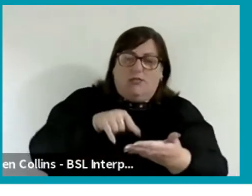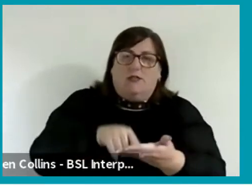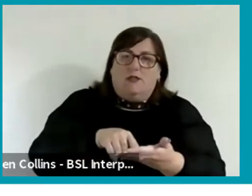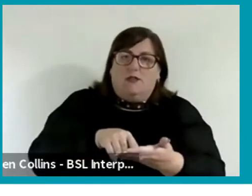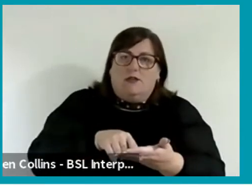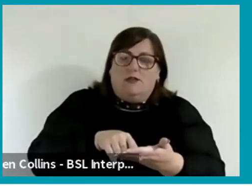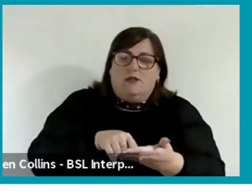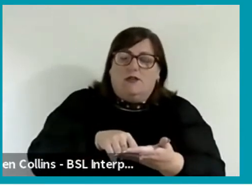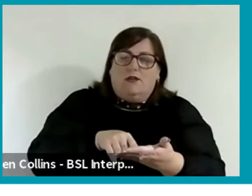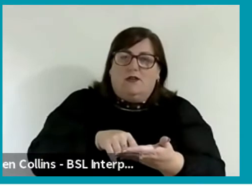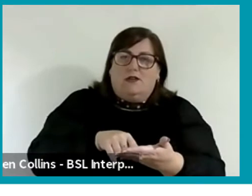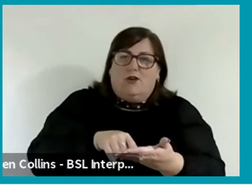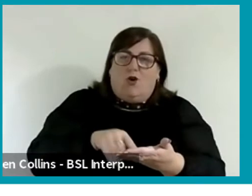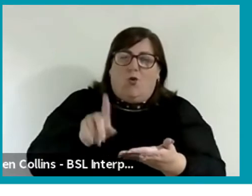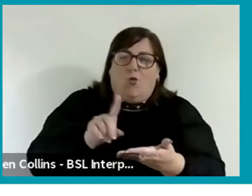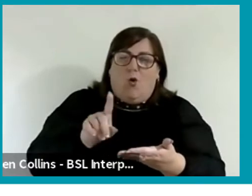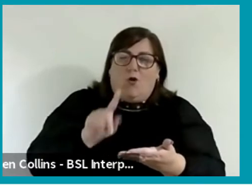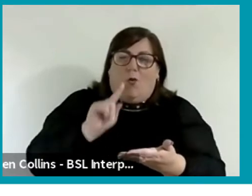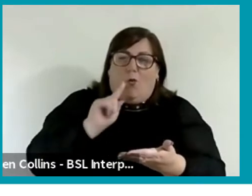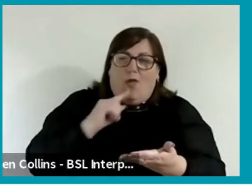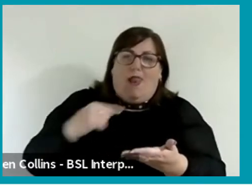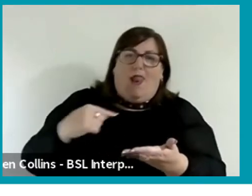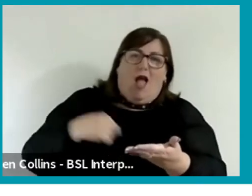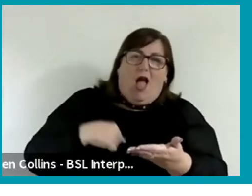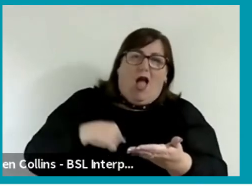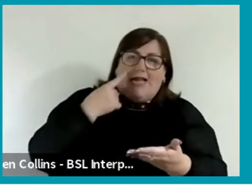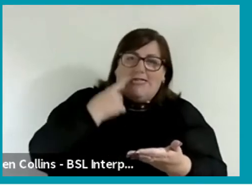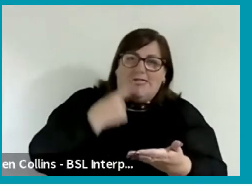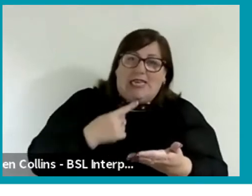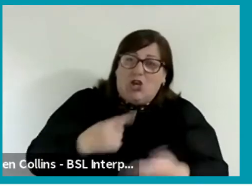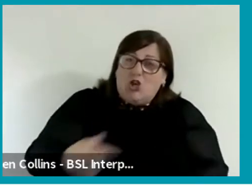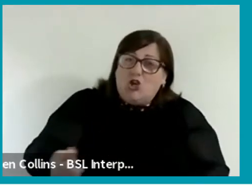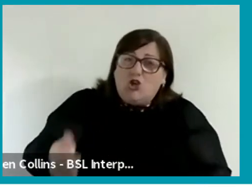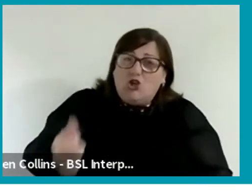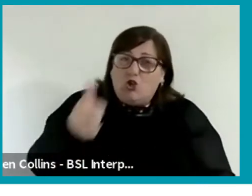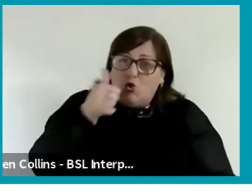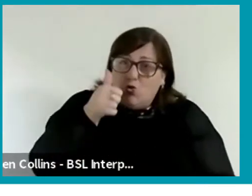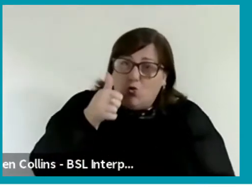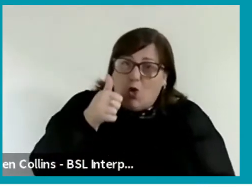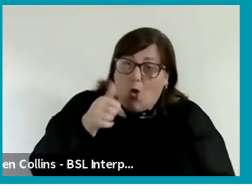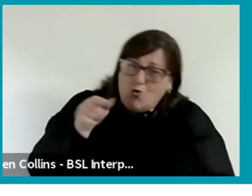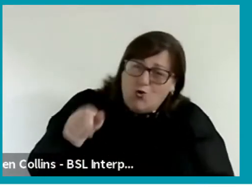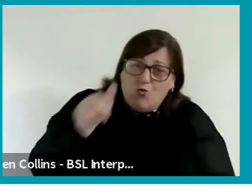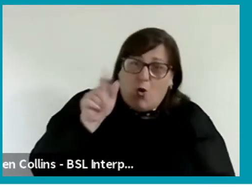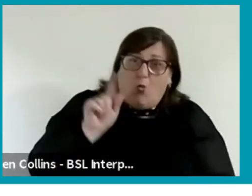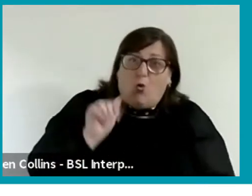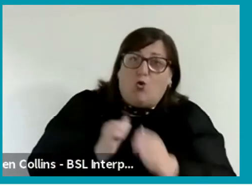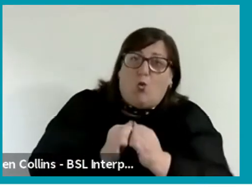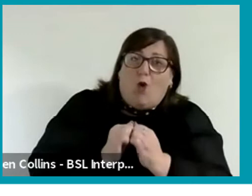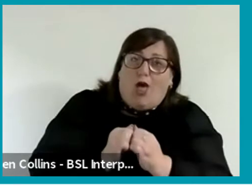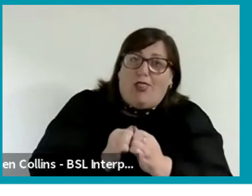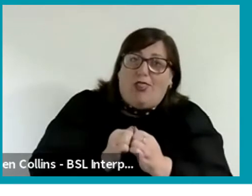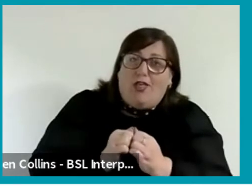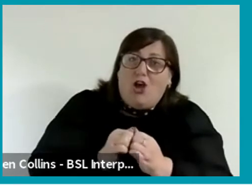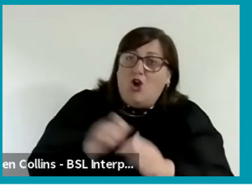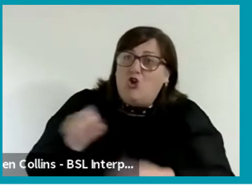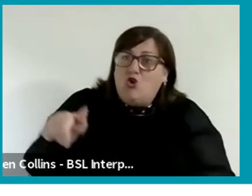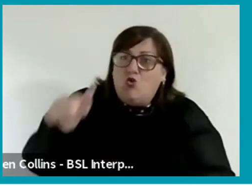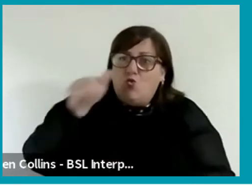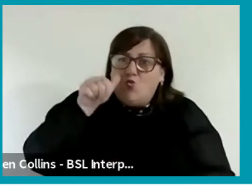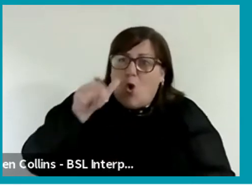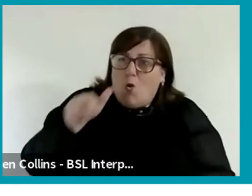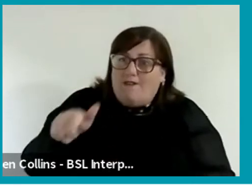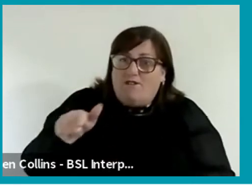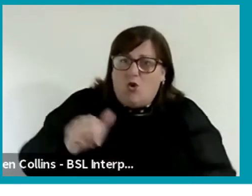see? Because you know how much you are worth. You know that you're good for this job. How can I see it after looking at